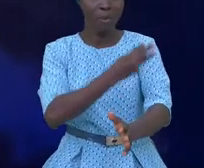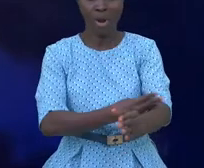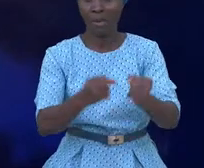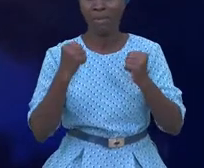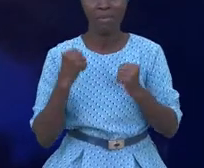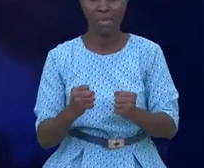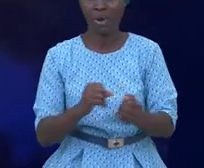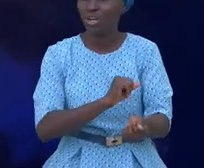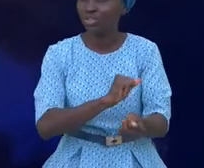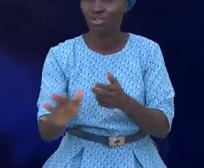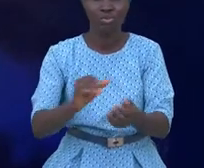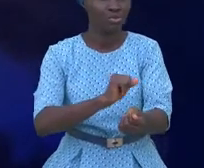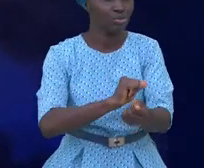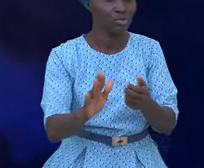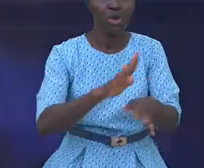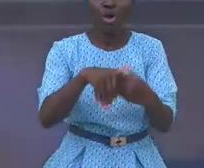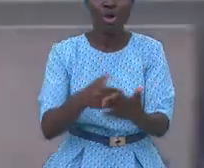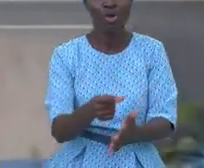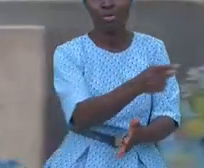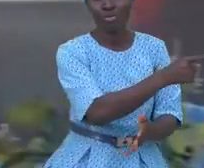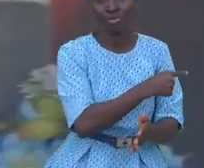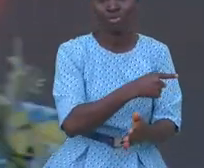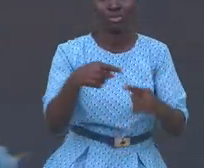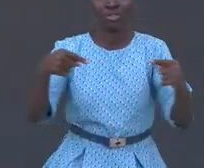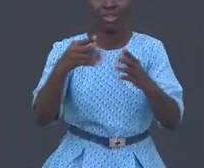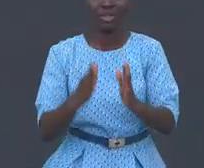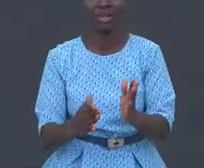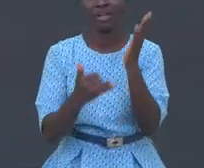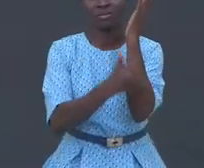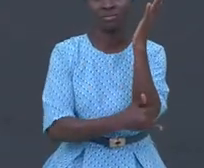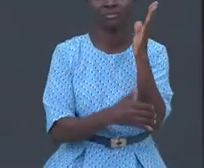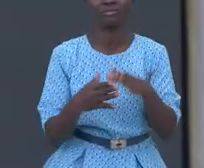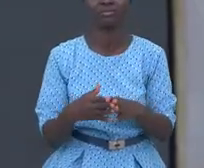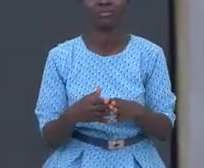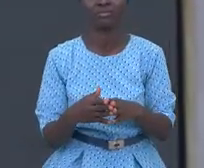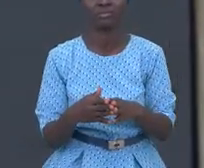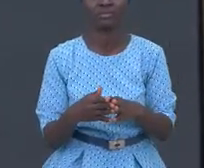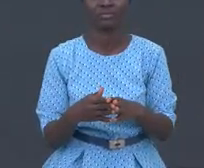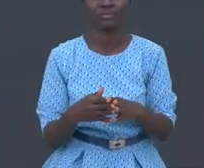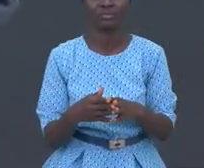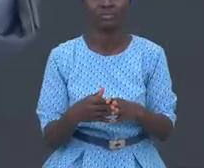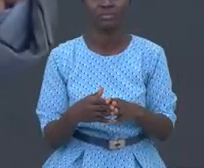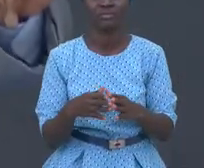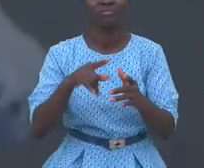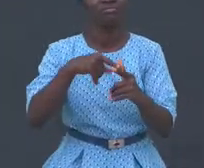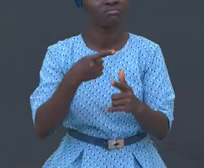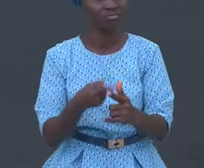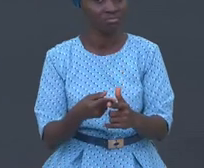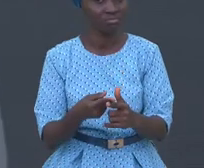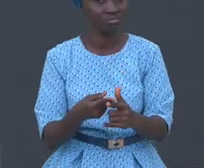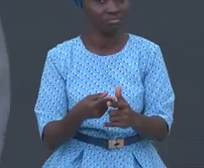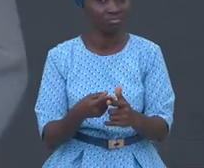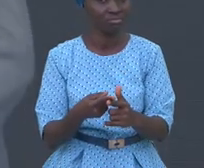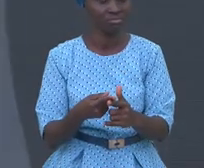destroyed all those Philistines with the jawbone of an ass. Then